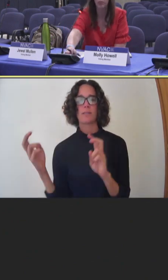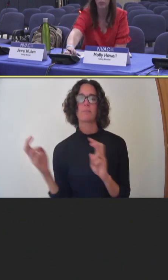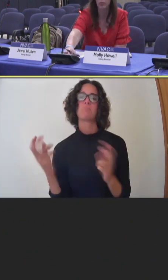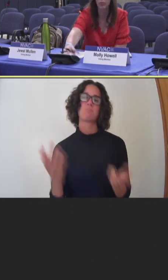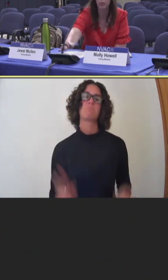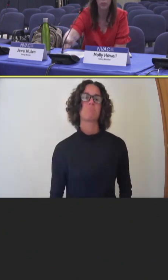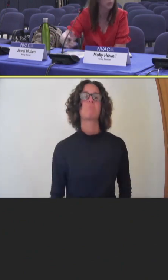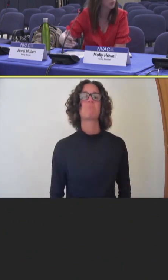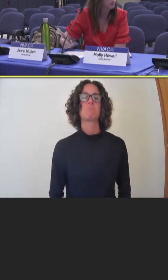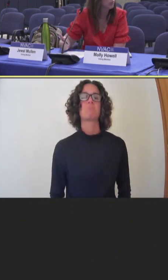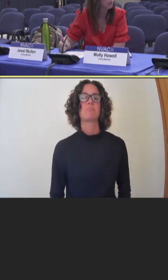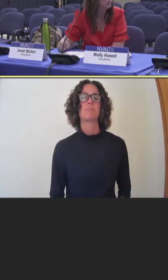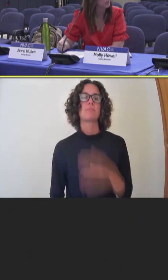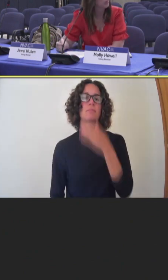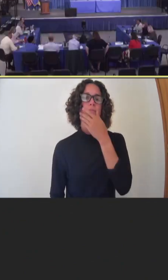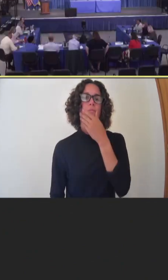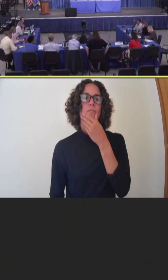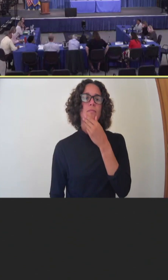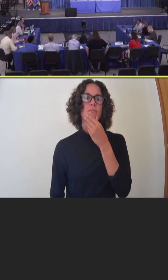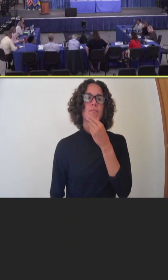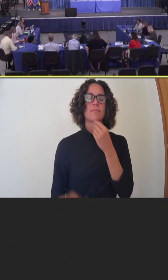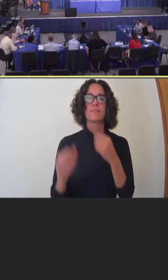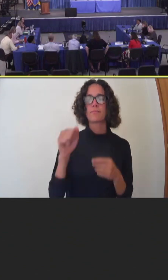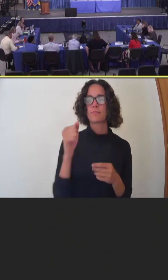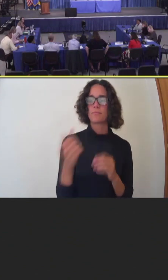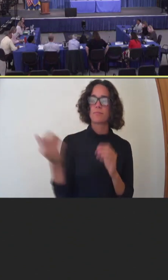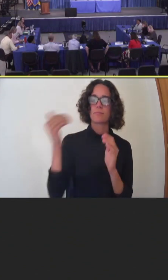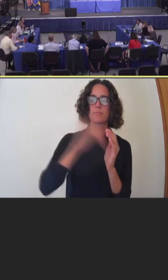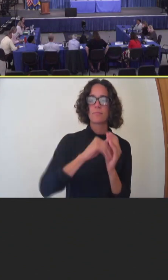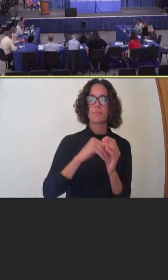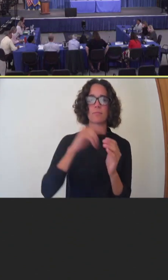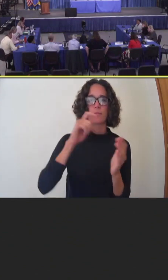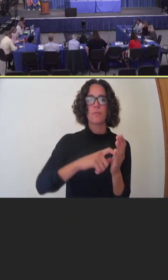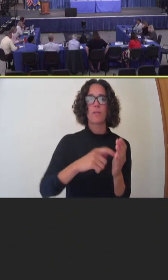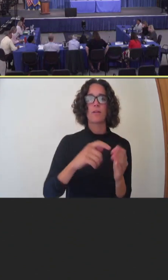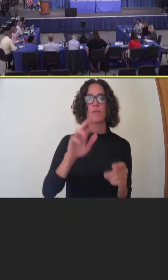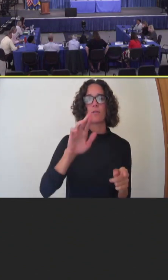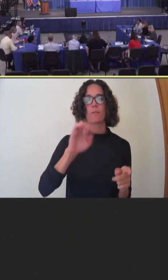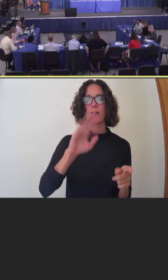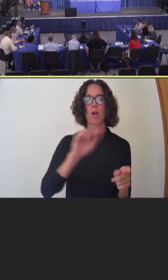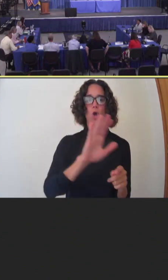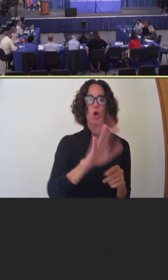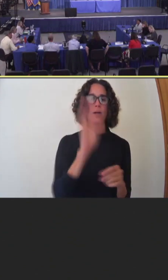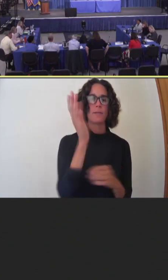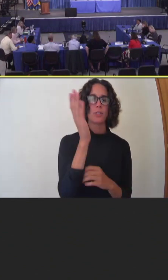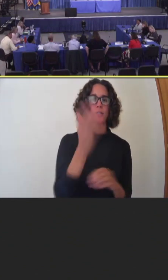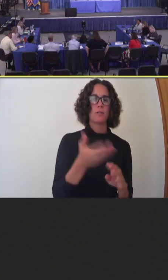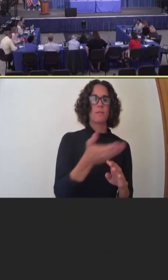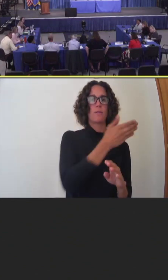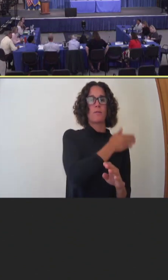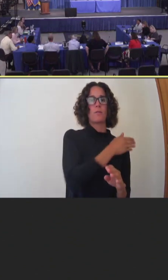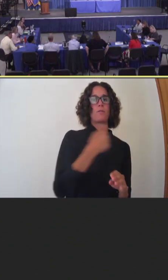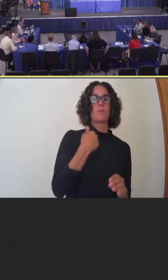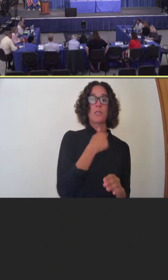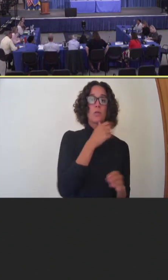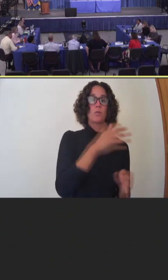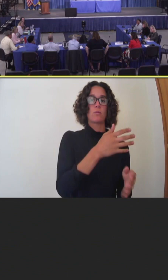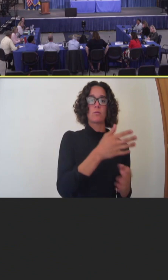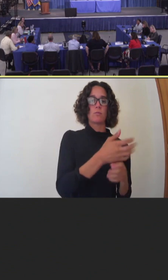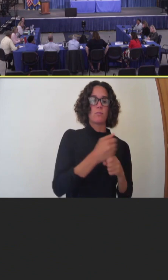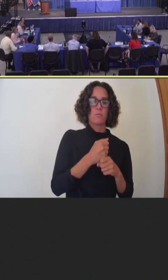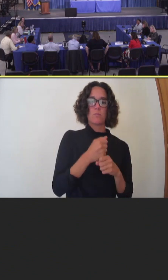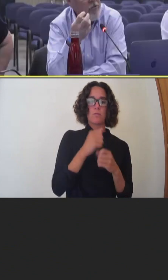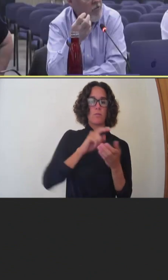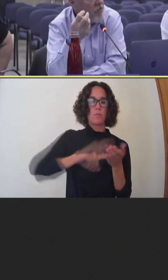Yeah, and again, I recognize from Rebecca's presentation earlier, we don't pull research out of our